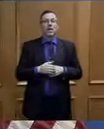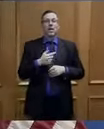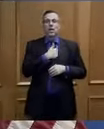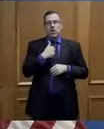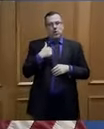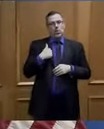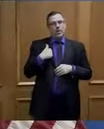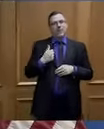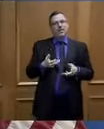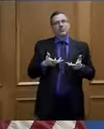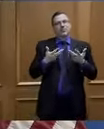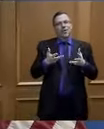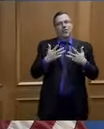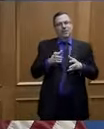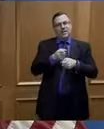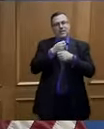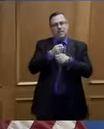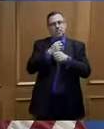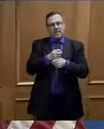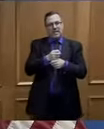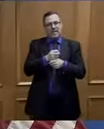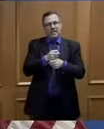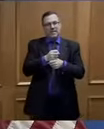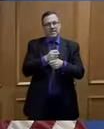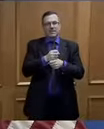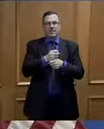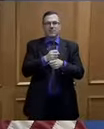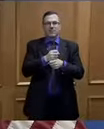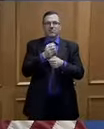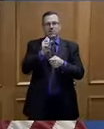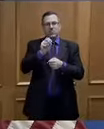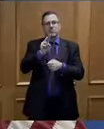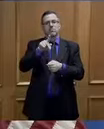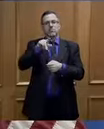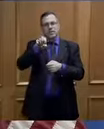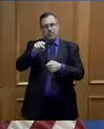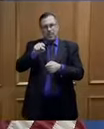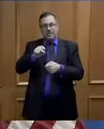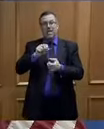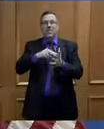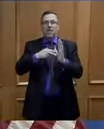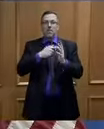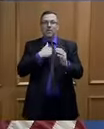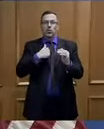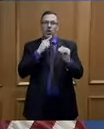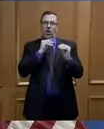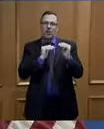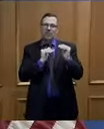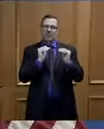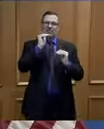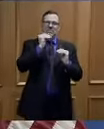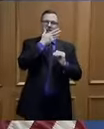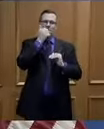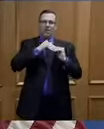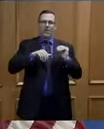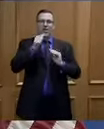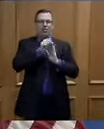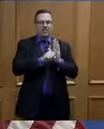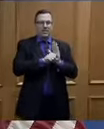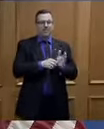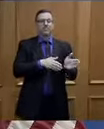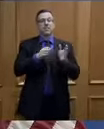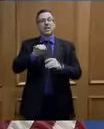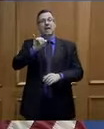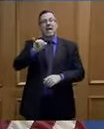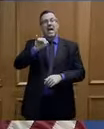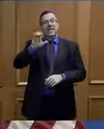some of our own in-state where we can, and that does give us a leg up on other states. Regarding your question on ICU beds and